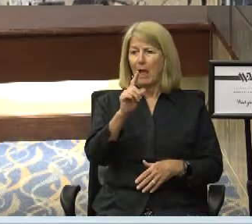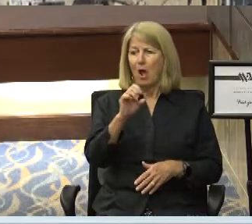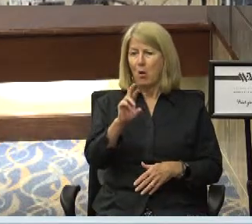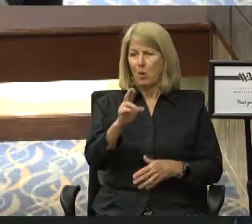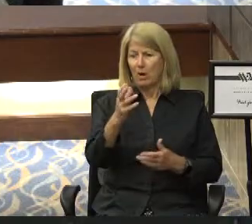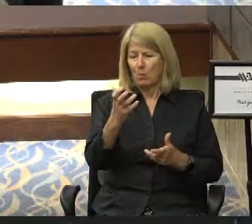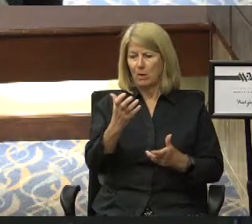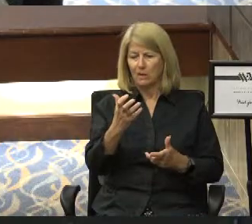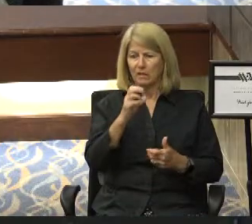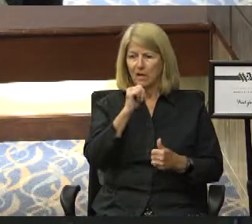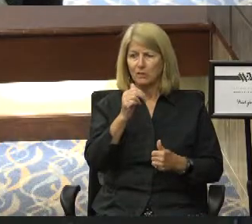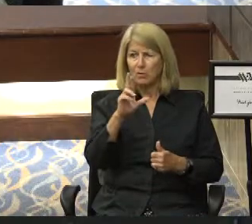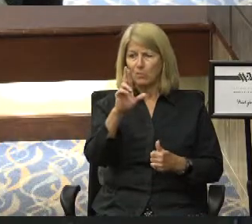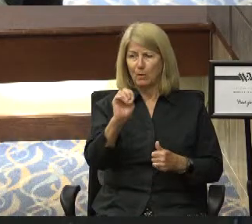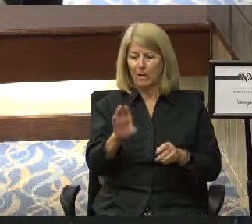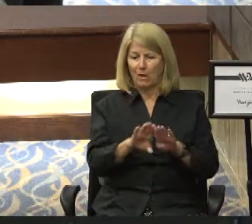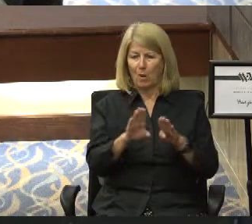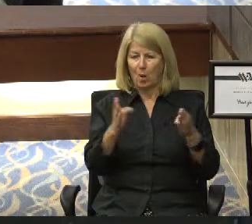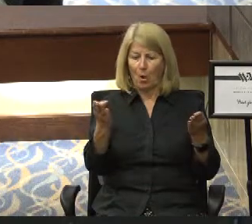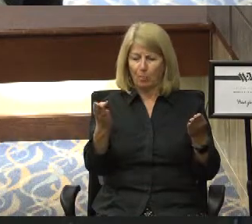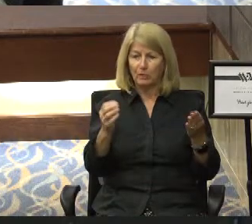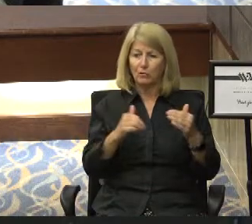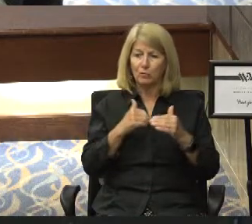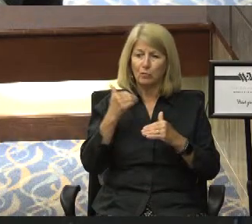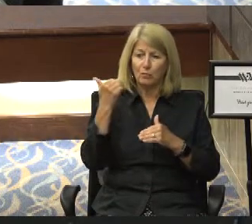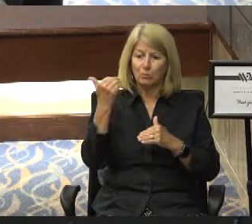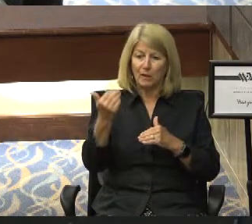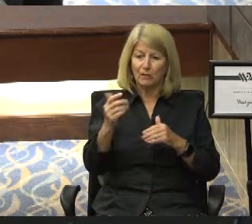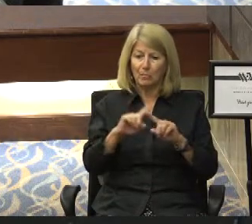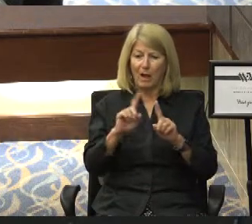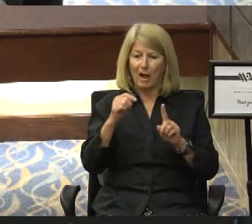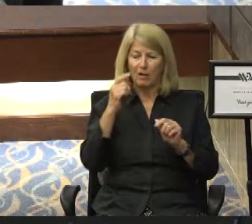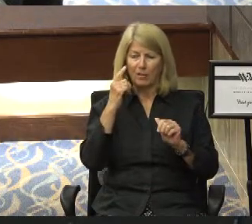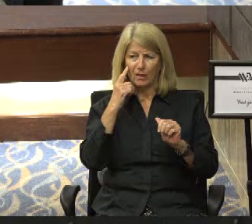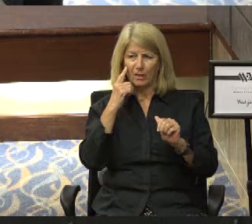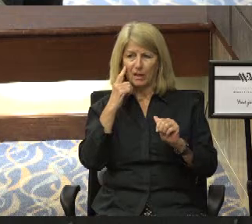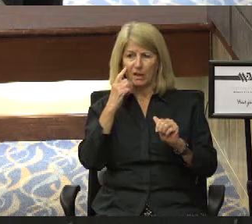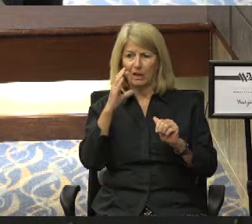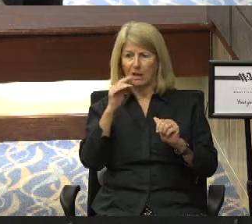not to reopen this dialogue too much, but I think it would be, Clint talked